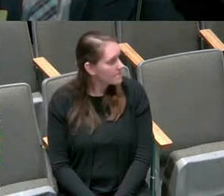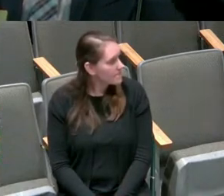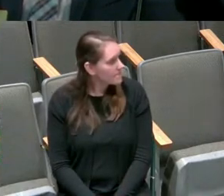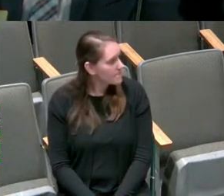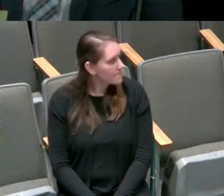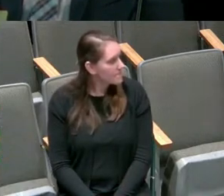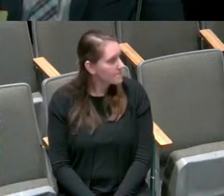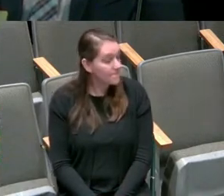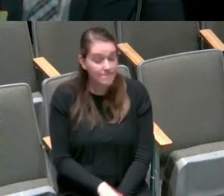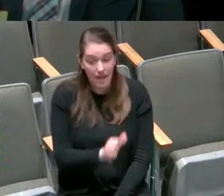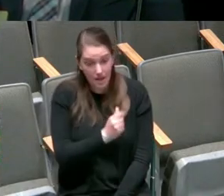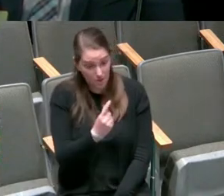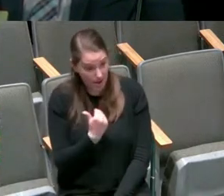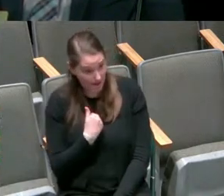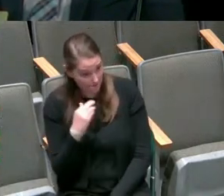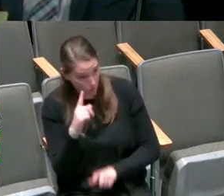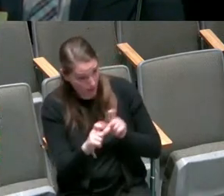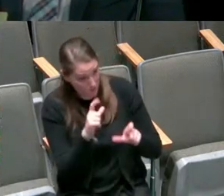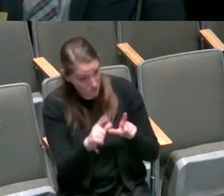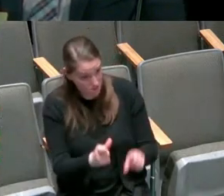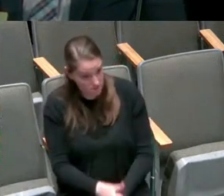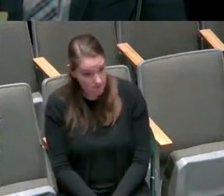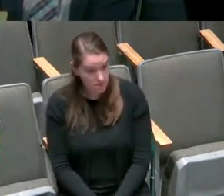um does anyone have any questions